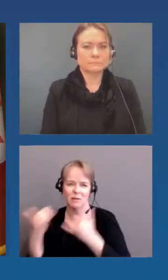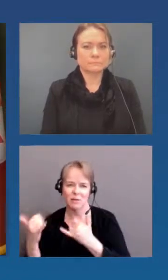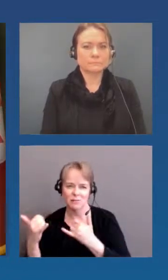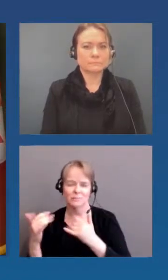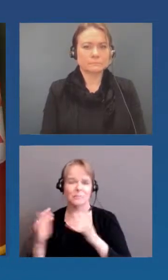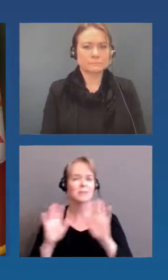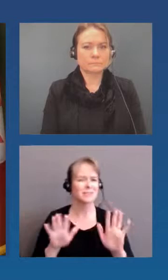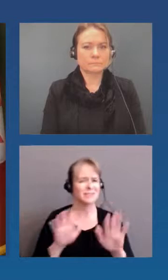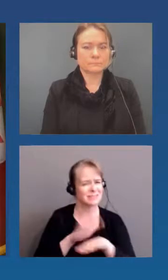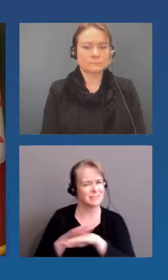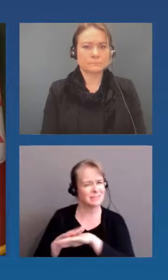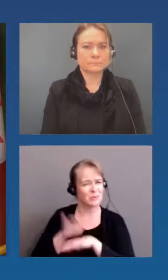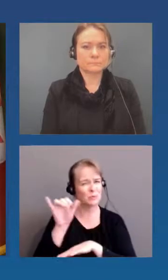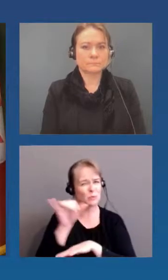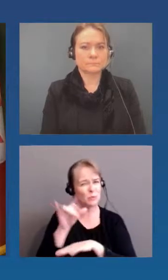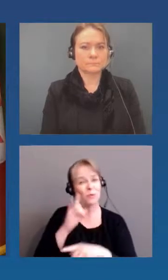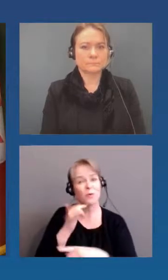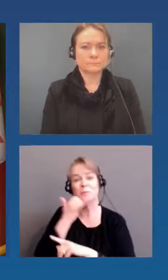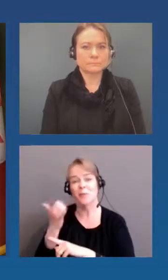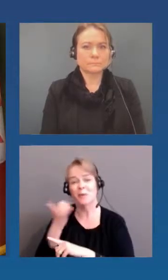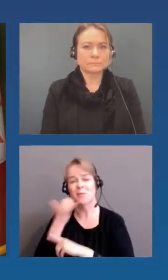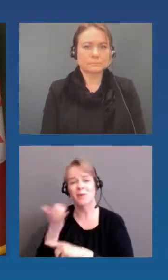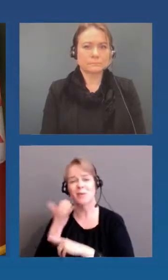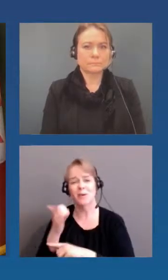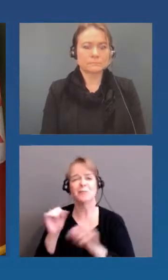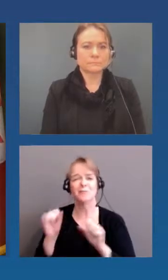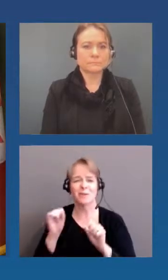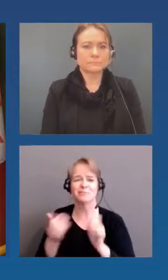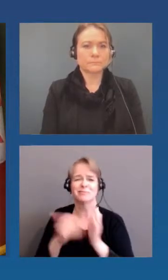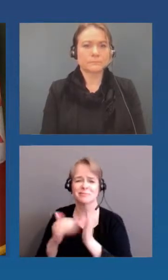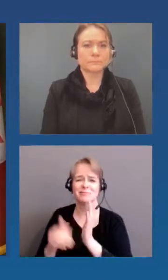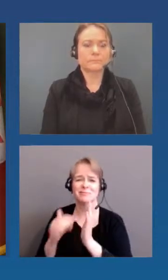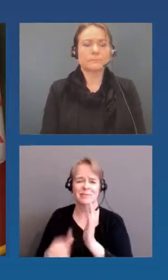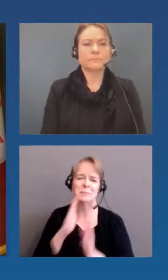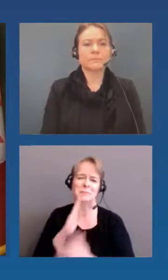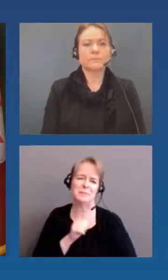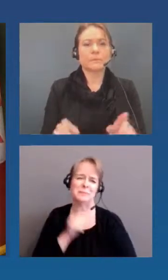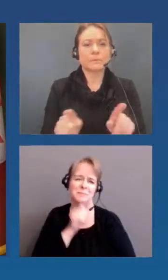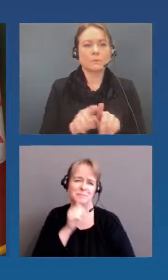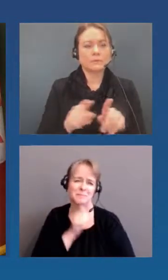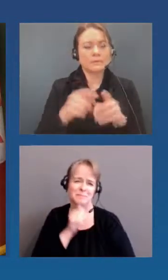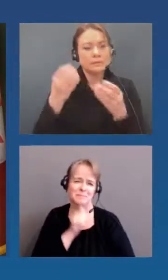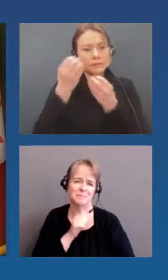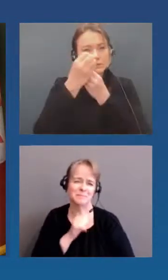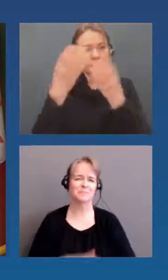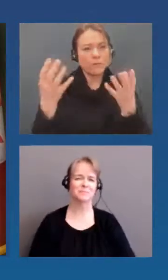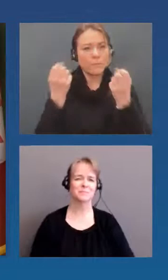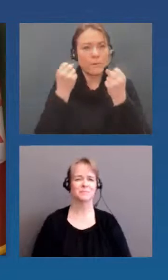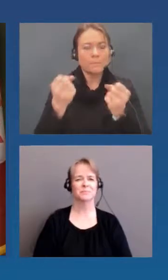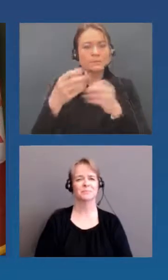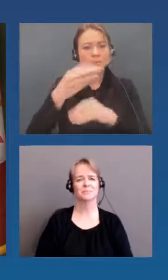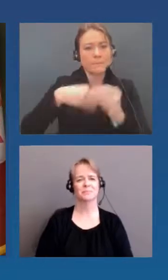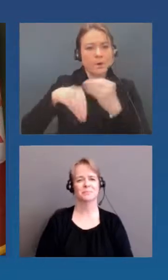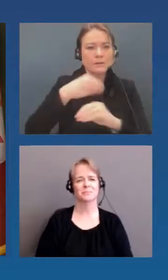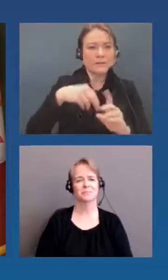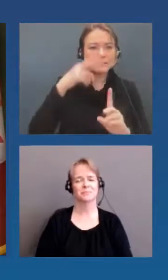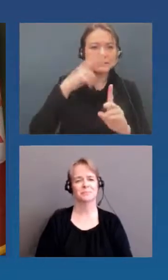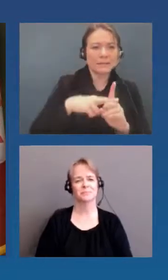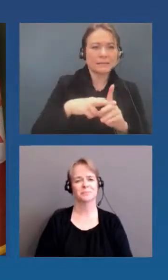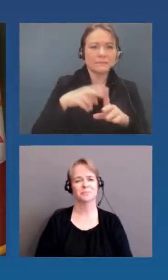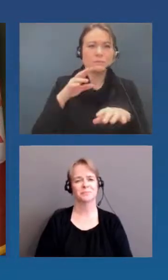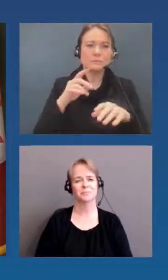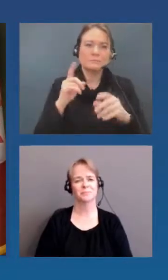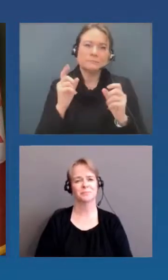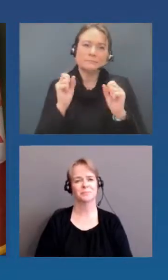time to book your appointment, so please be patient. Je tiens à rappeler aux résidents que peut-être ils seraient pris au rendez-vous, peut-être en certain